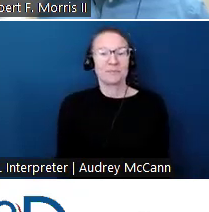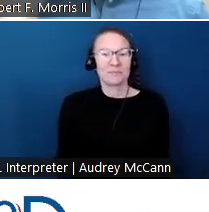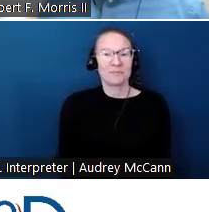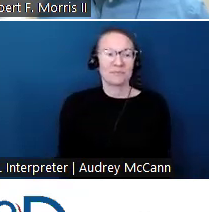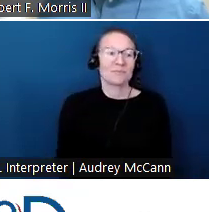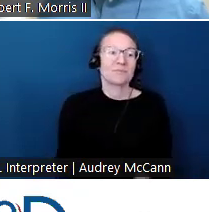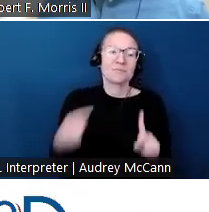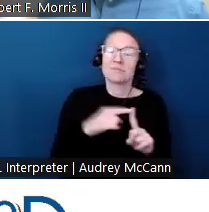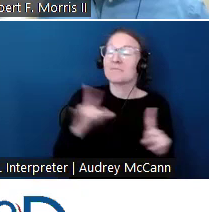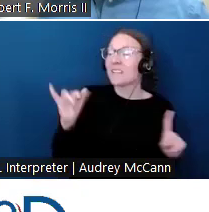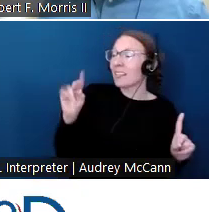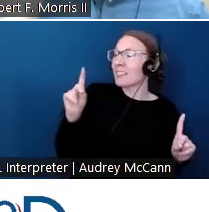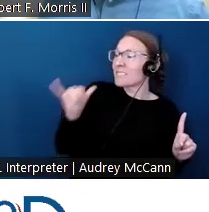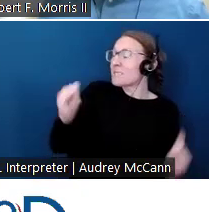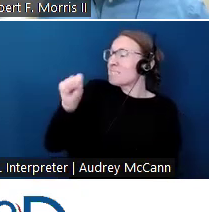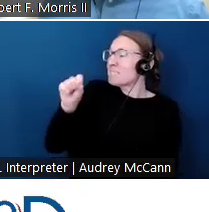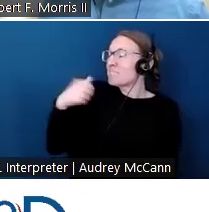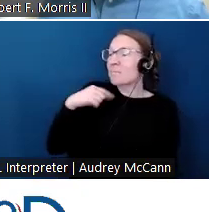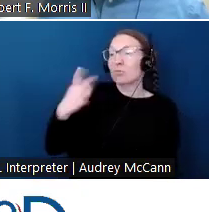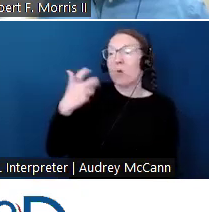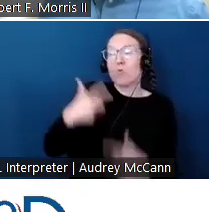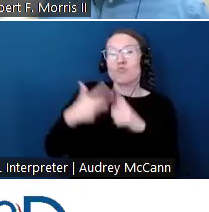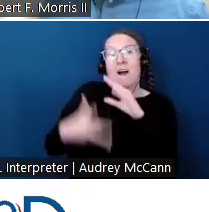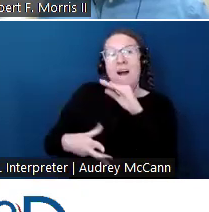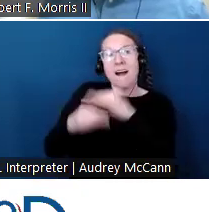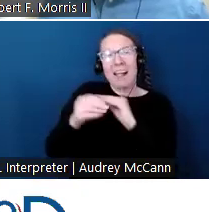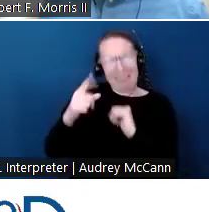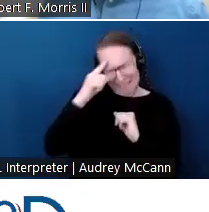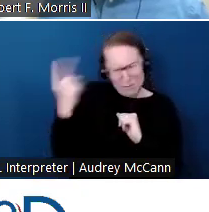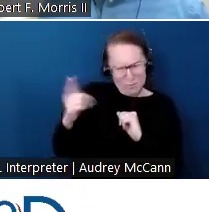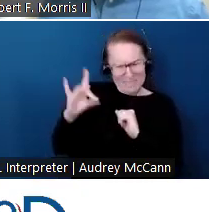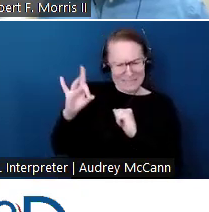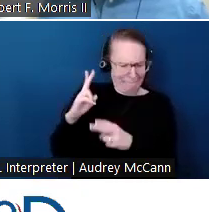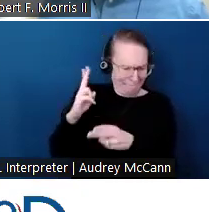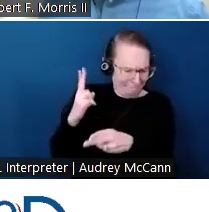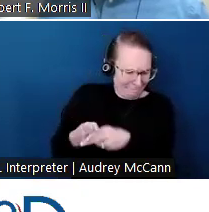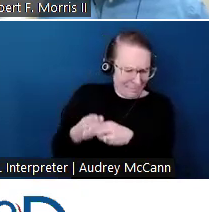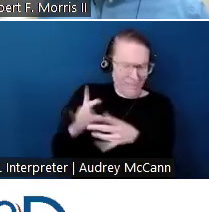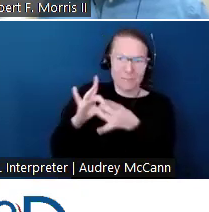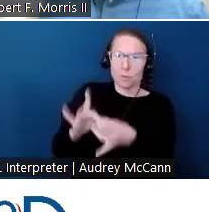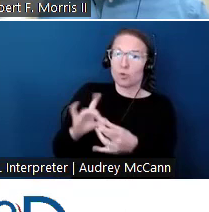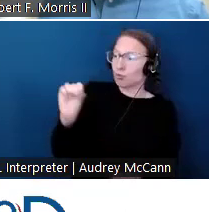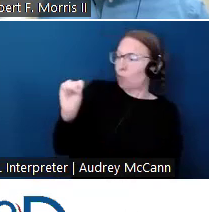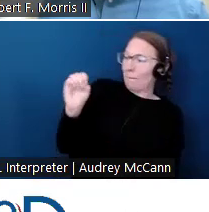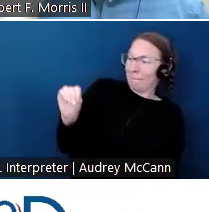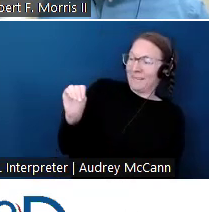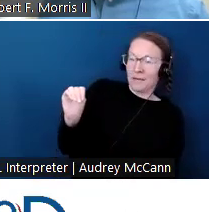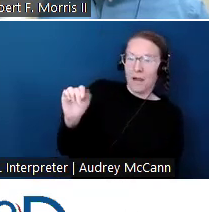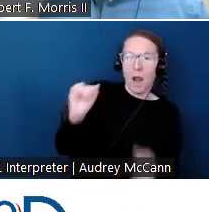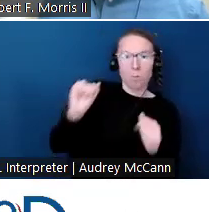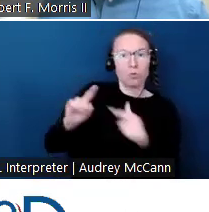Yeah, if anything, I would just add that, and I think somebody mentioned this earlier about using social media to